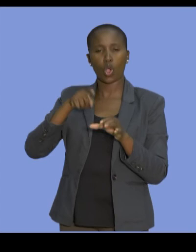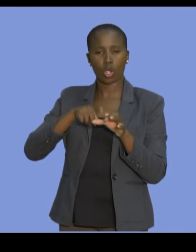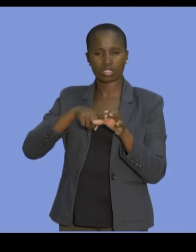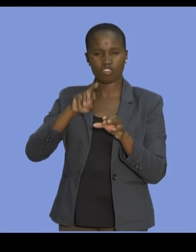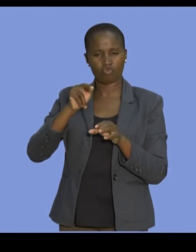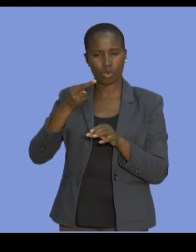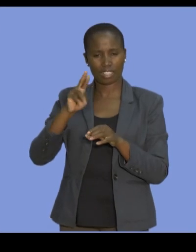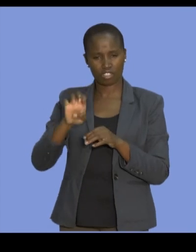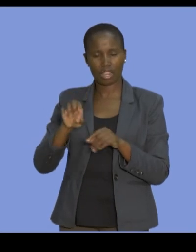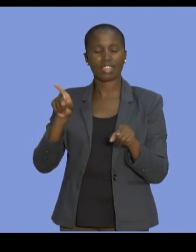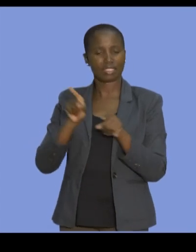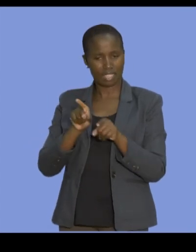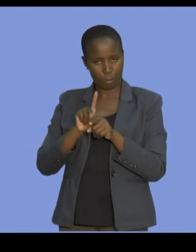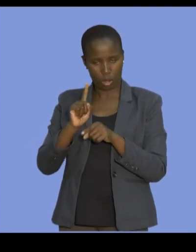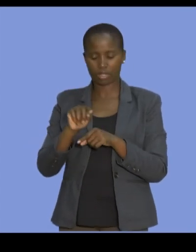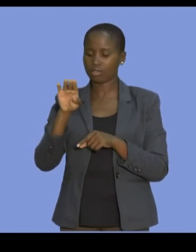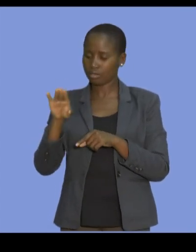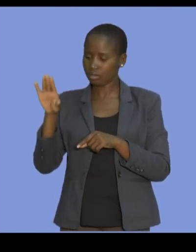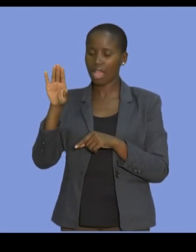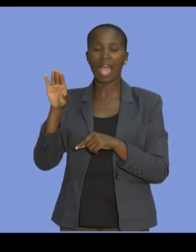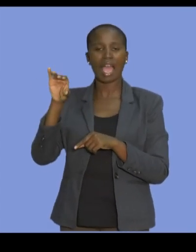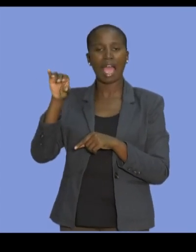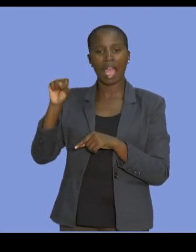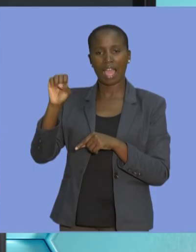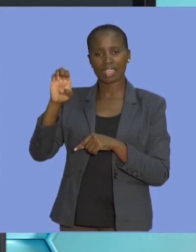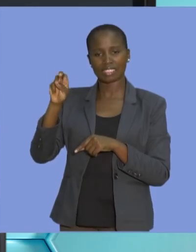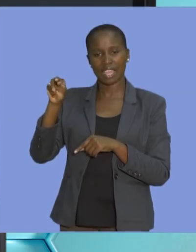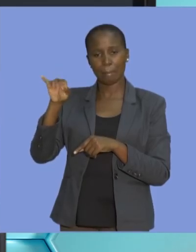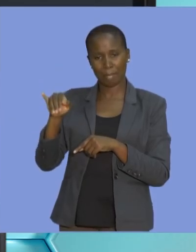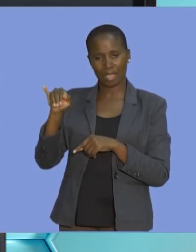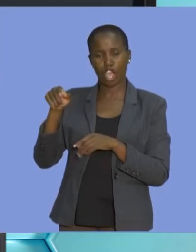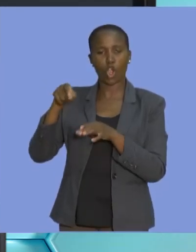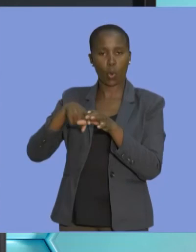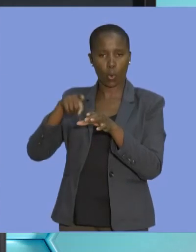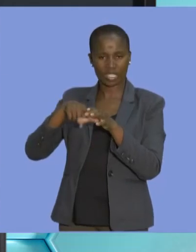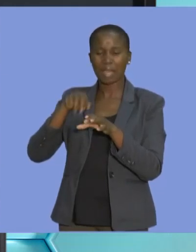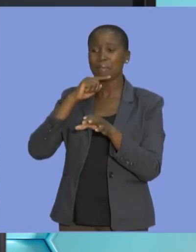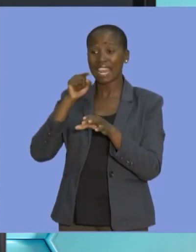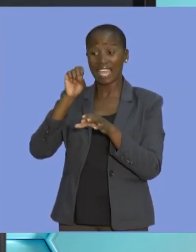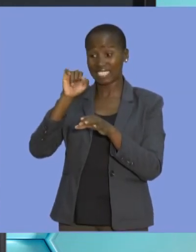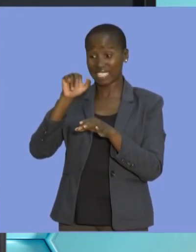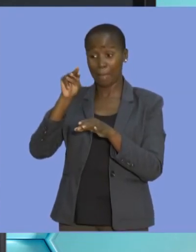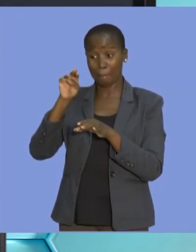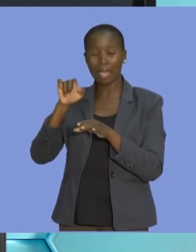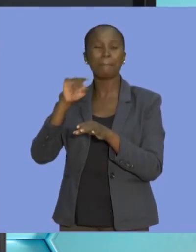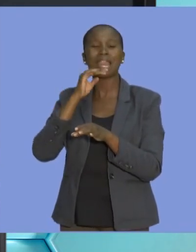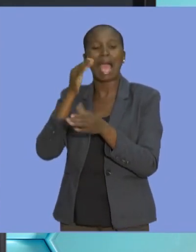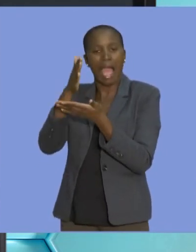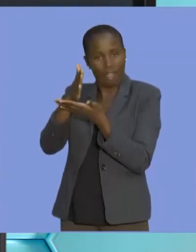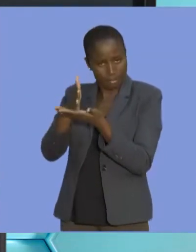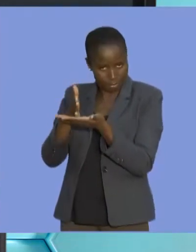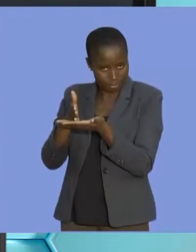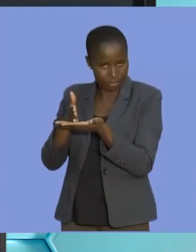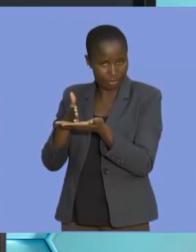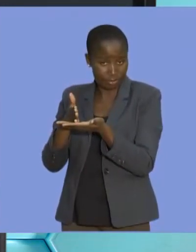the semi-interquartile range, which is the half of the interquartile range. That's the